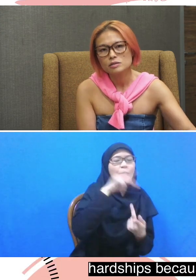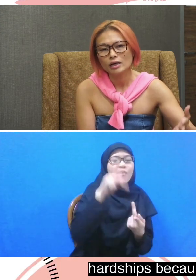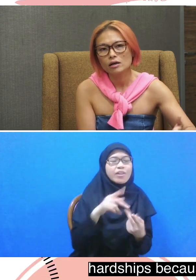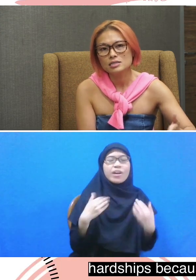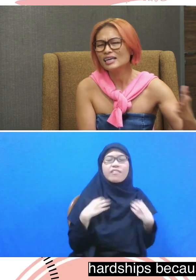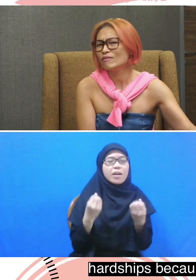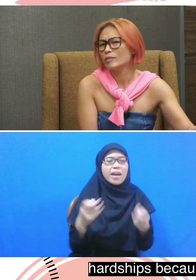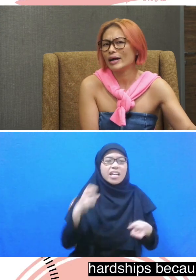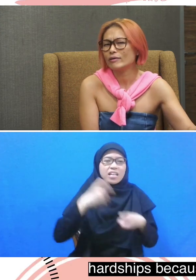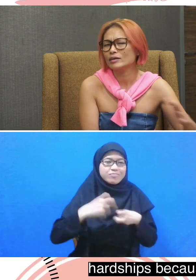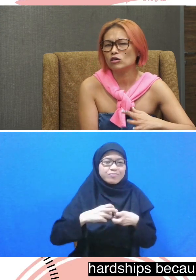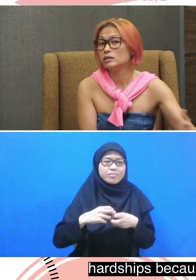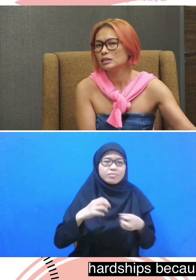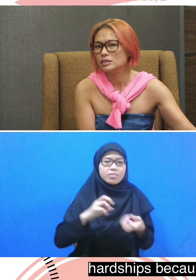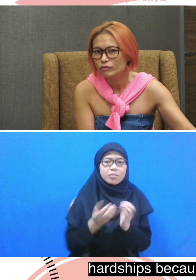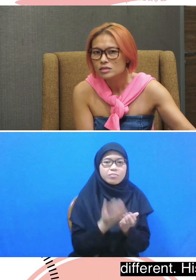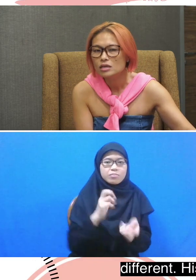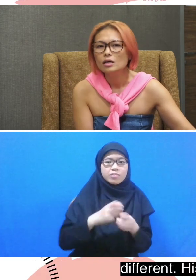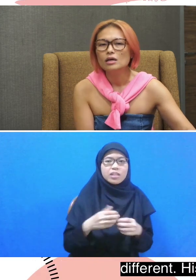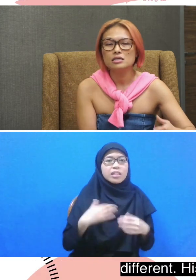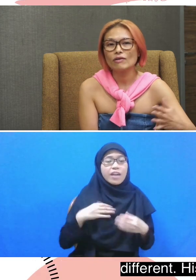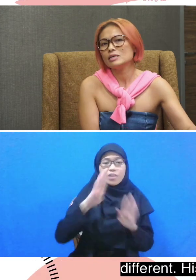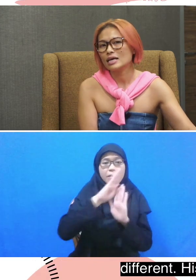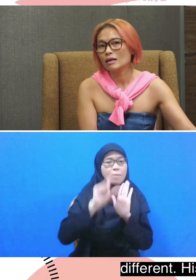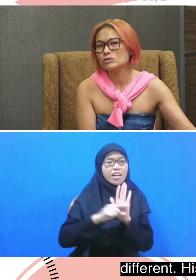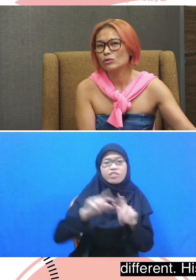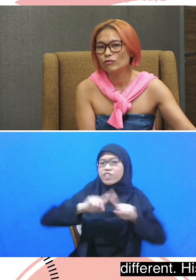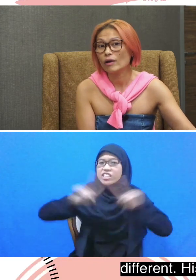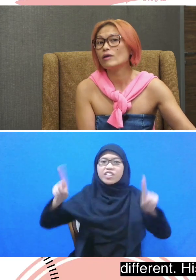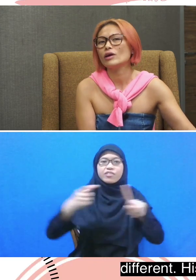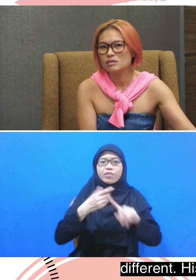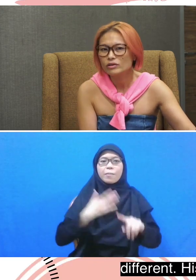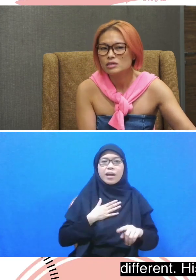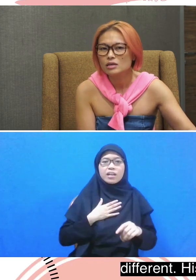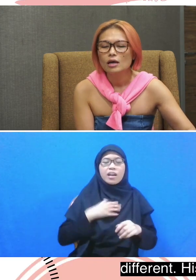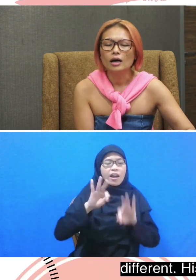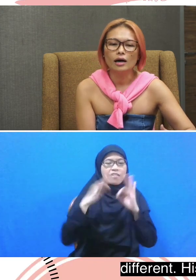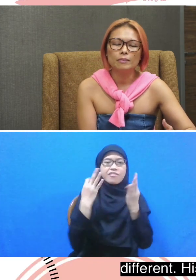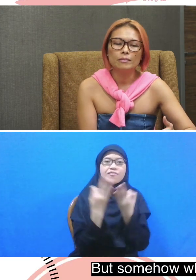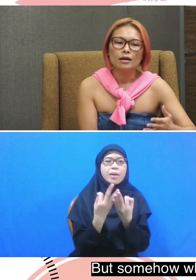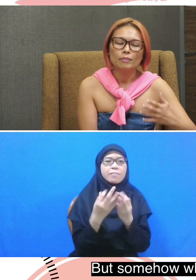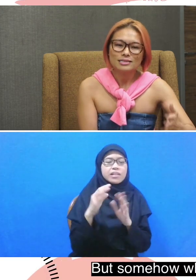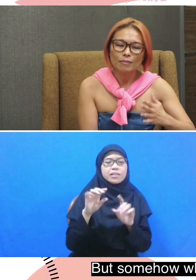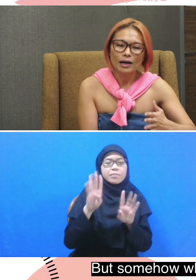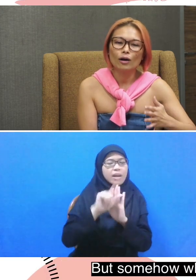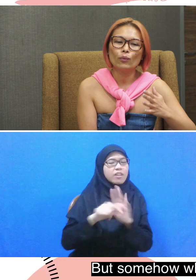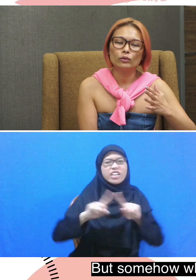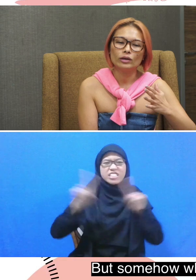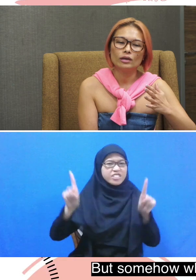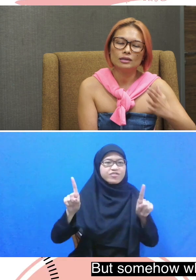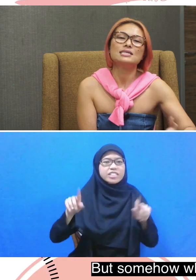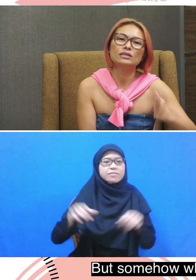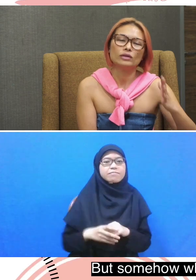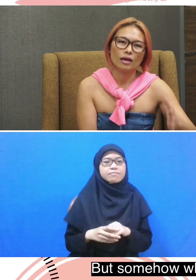hardships because he came from a background that's completely different. His family setup was also very, very different. But somehow when